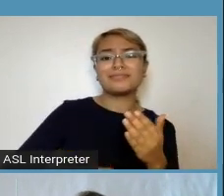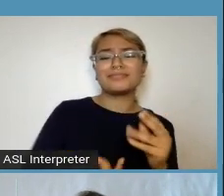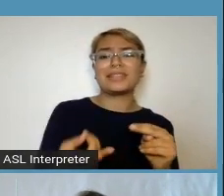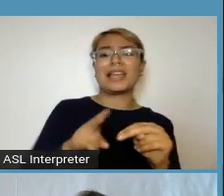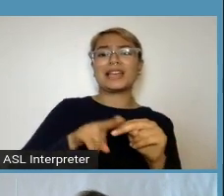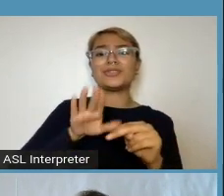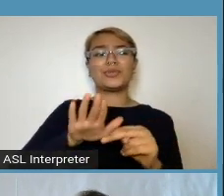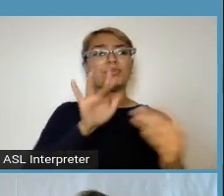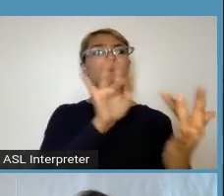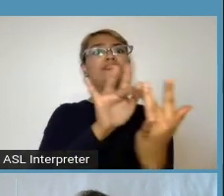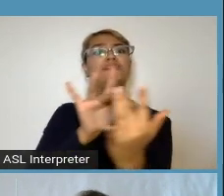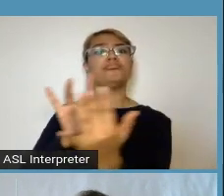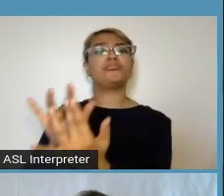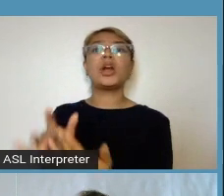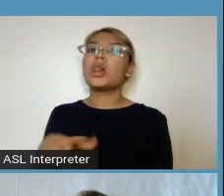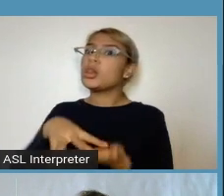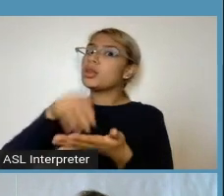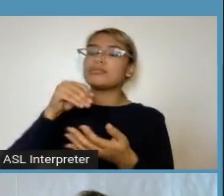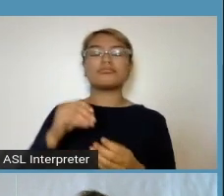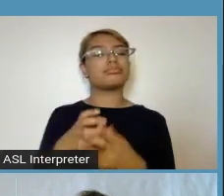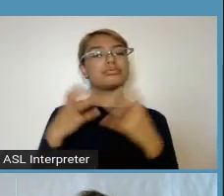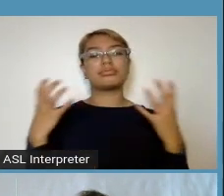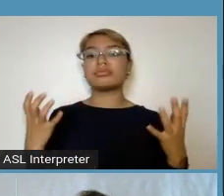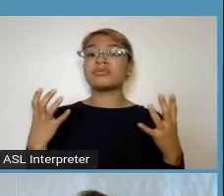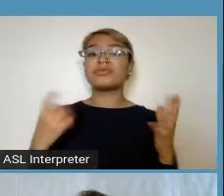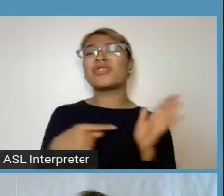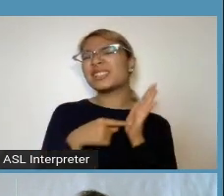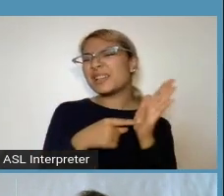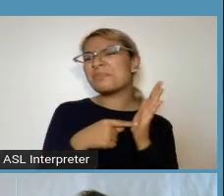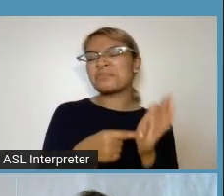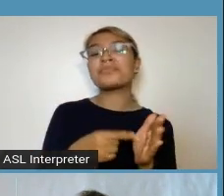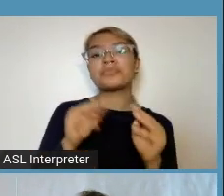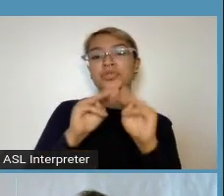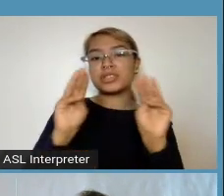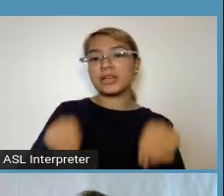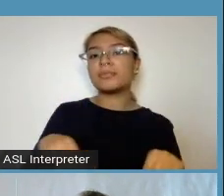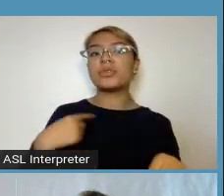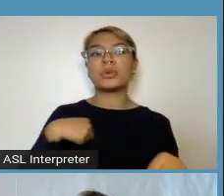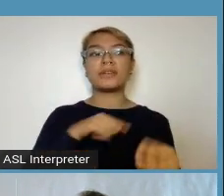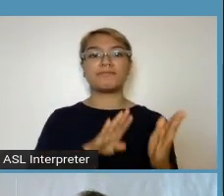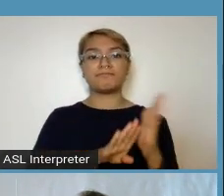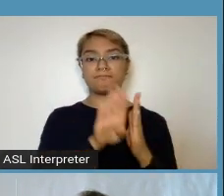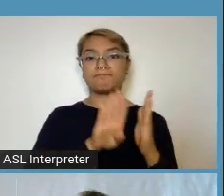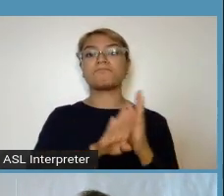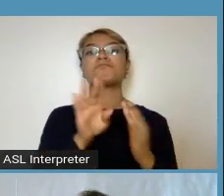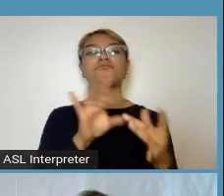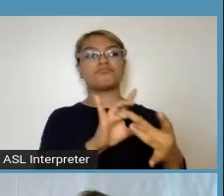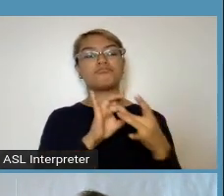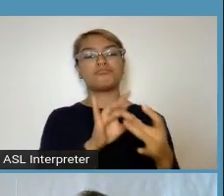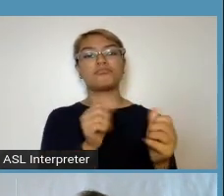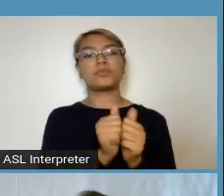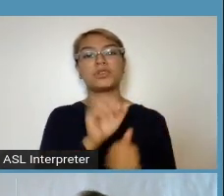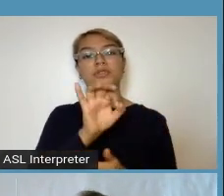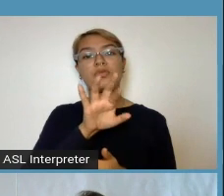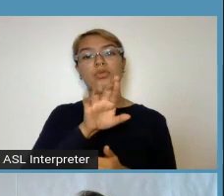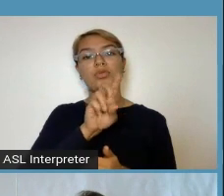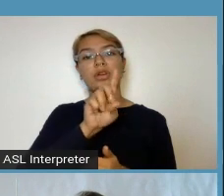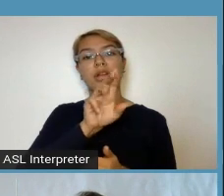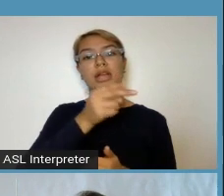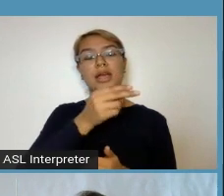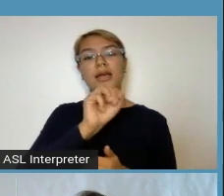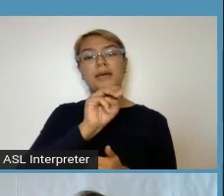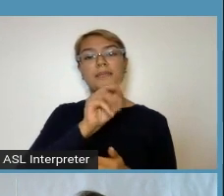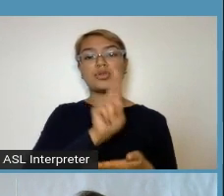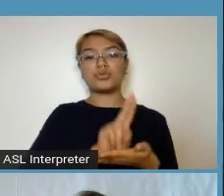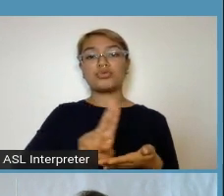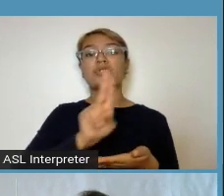lot. For example, at the museum, we have developed a relationship with Fordham University who has a cultural internship